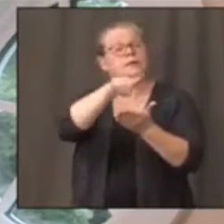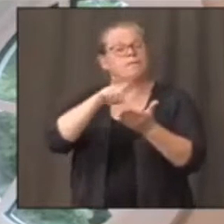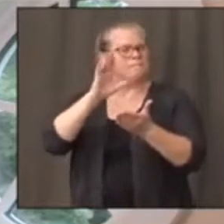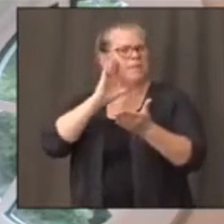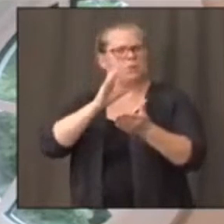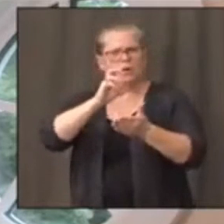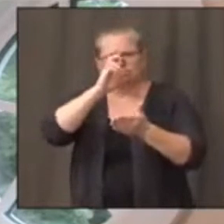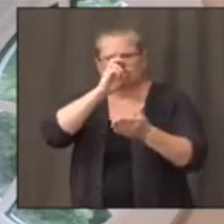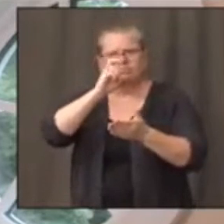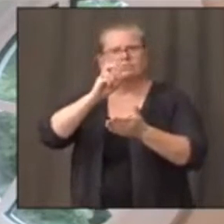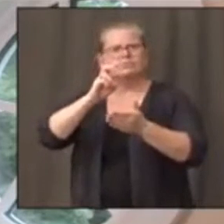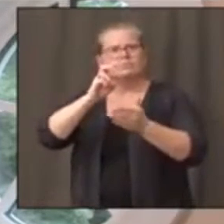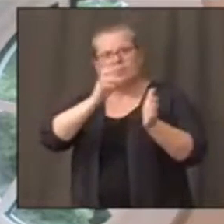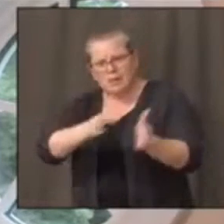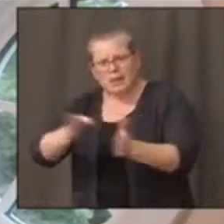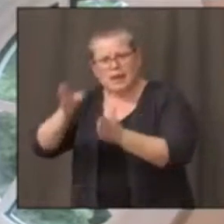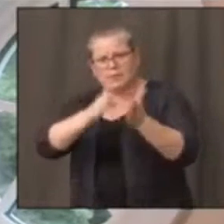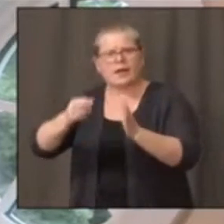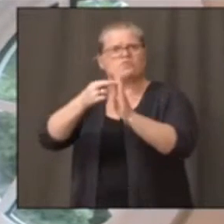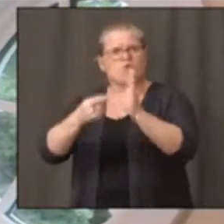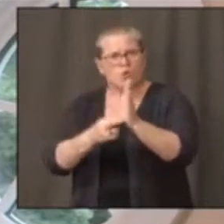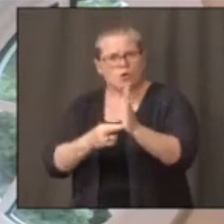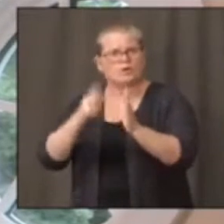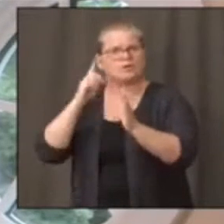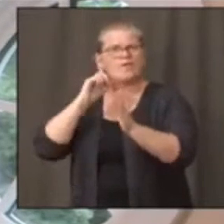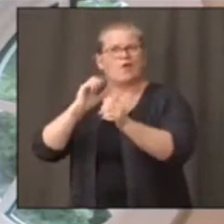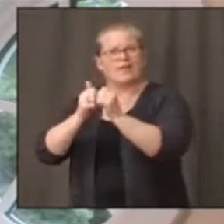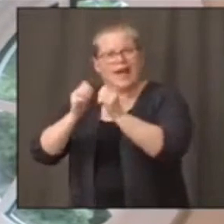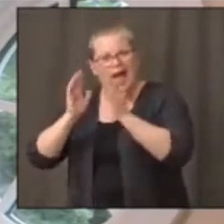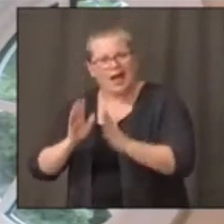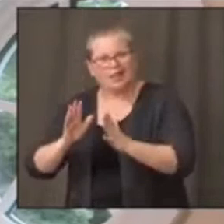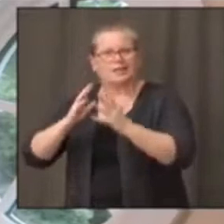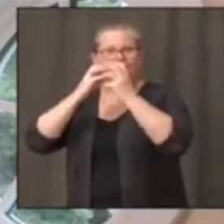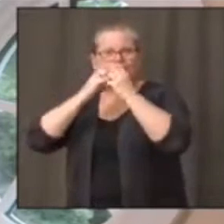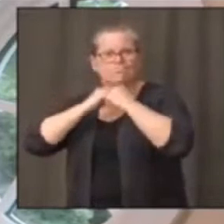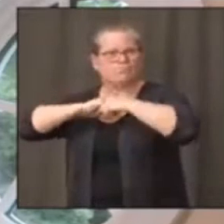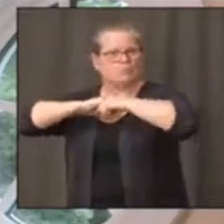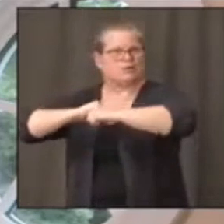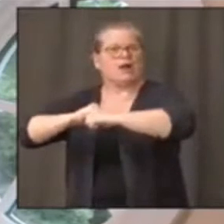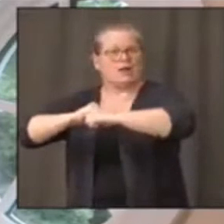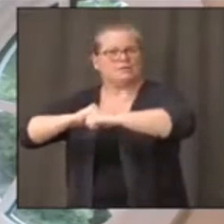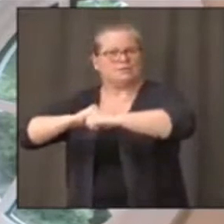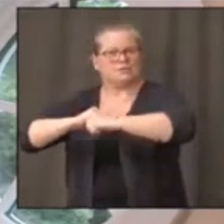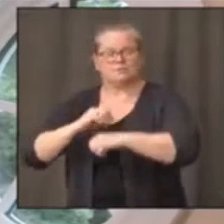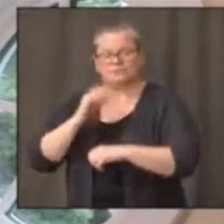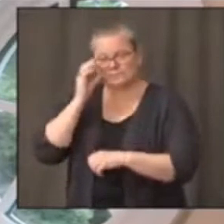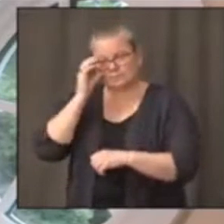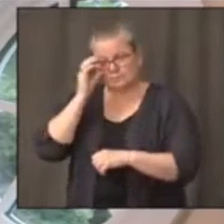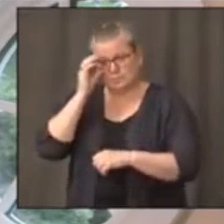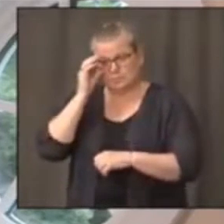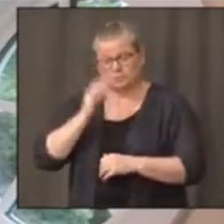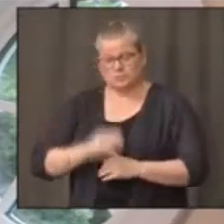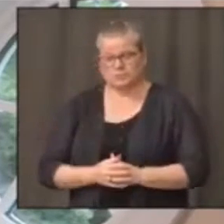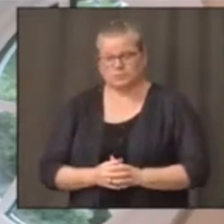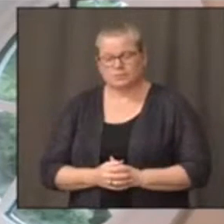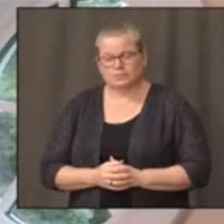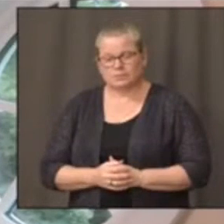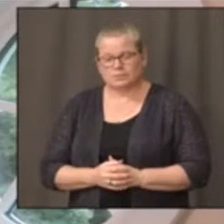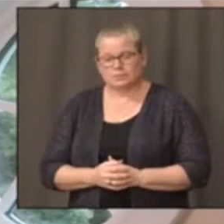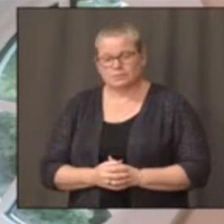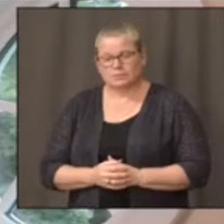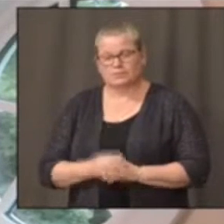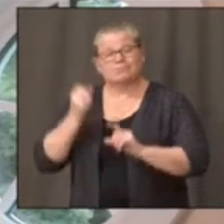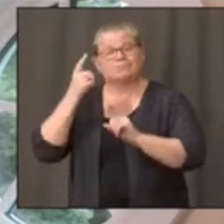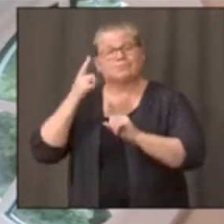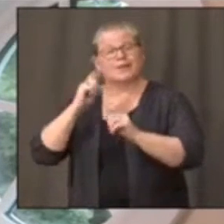and control, create a protective bubble. I think when you're talking about sports where people are in close contact and risk